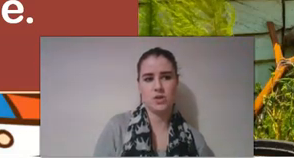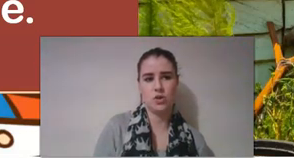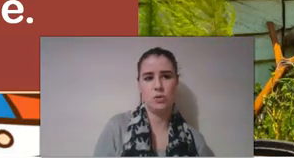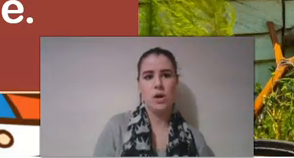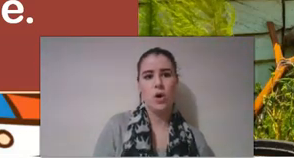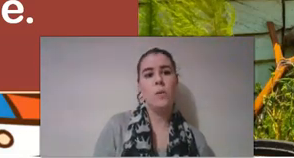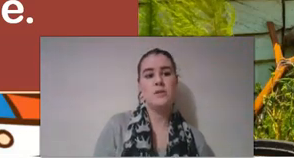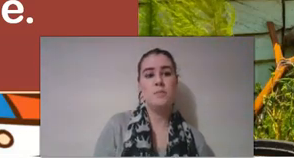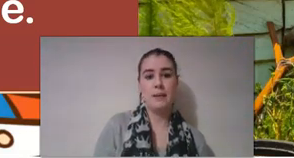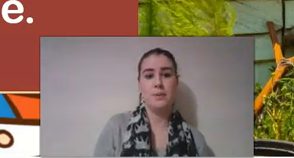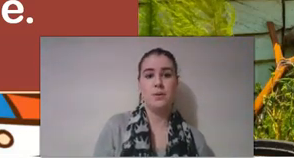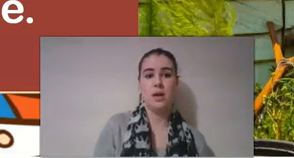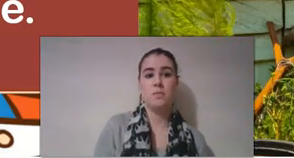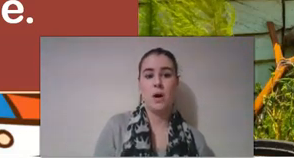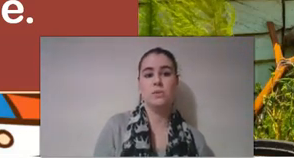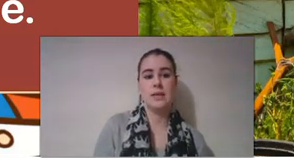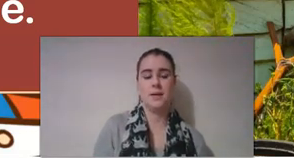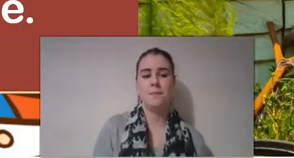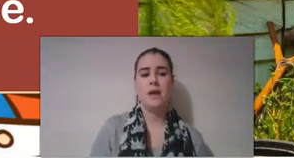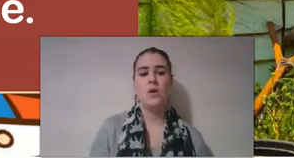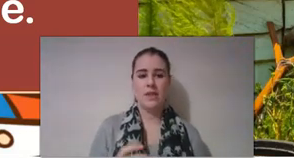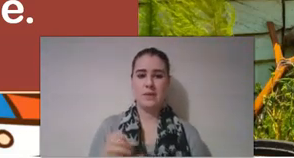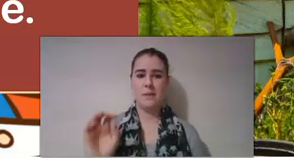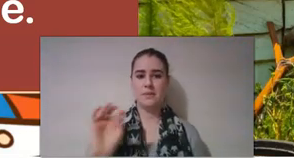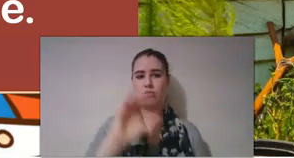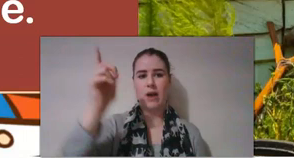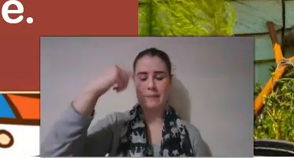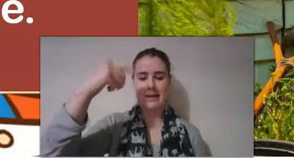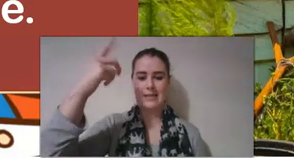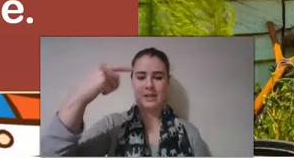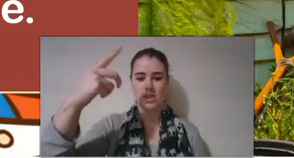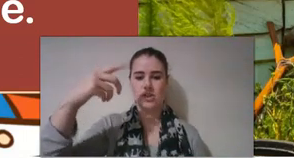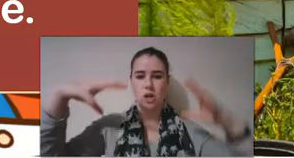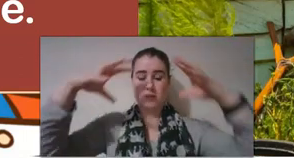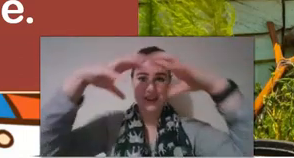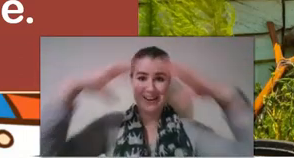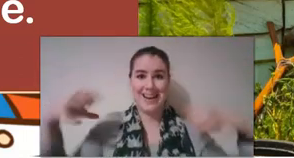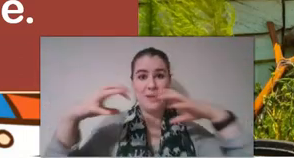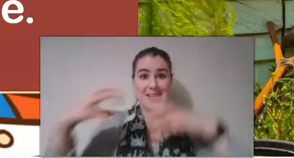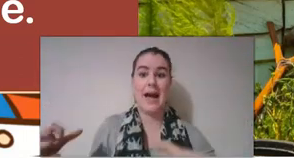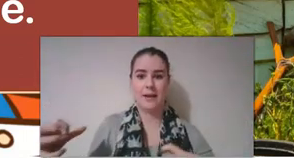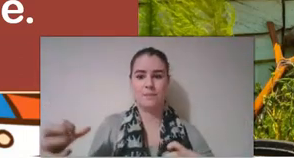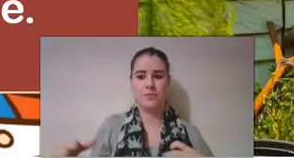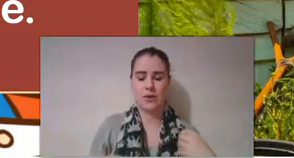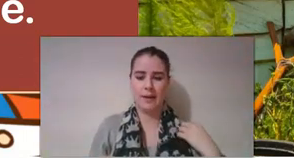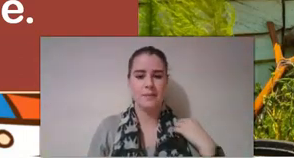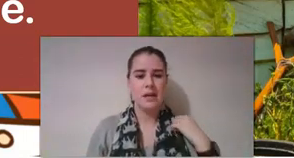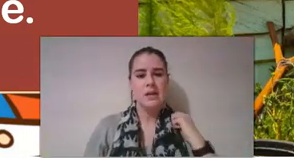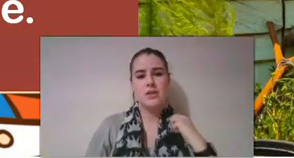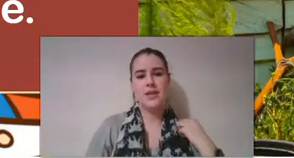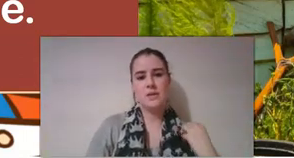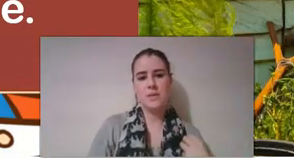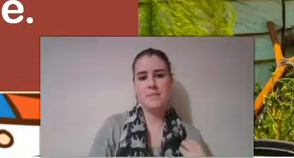secured with these two almost bamboo-like poles here, where they've been able to wrap it and attach it to the top pot to then allow it to hang.